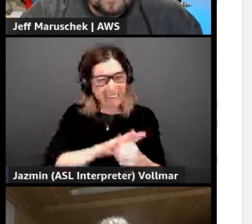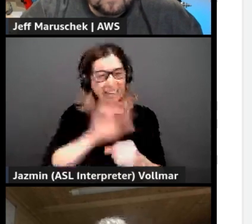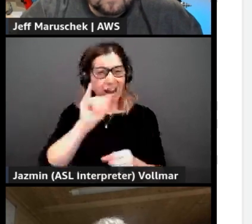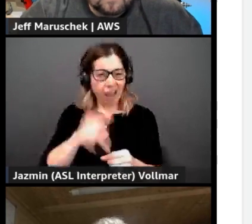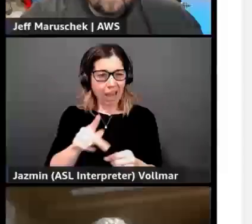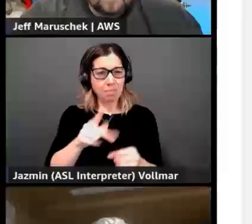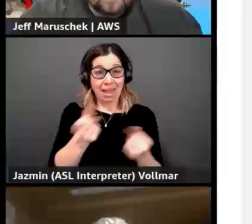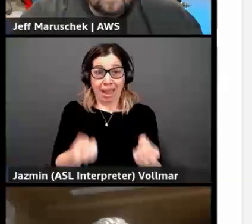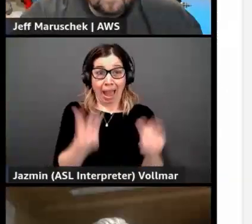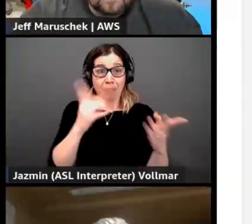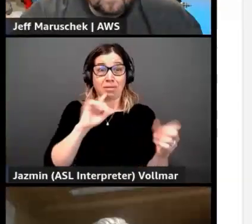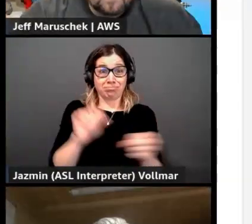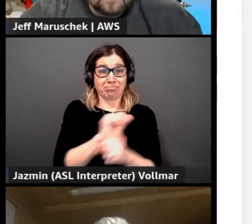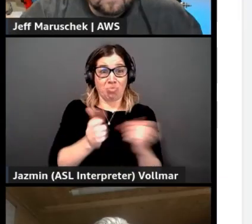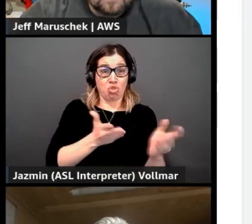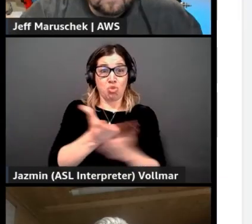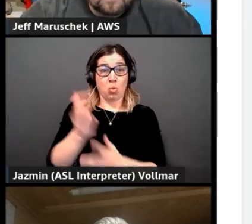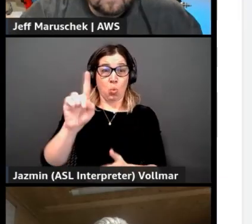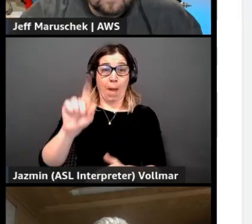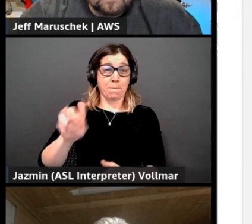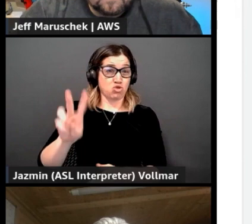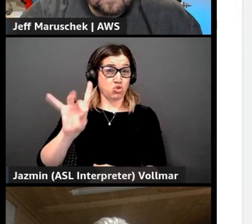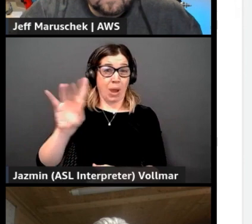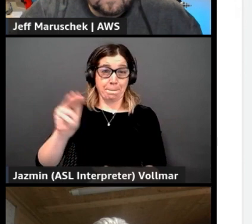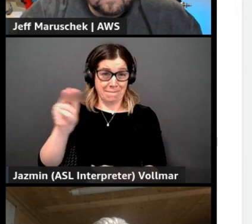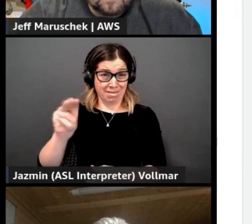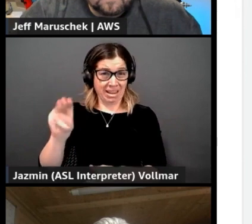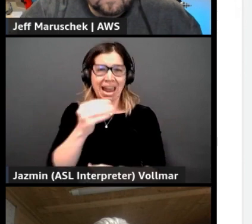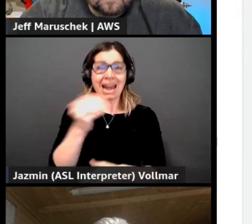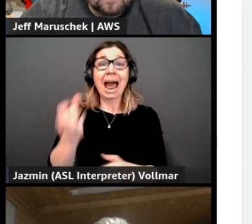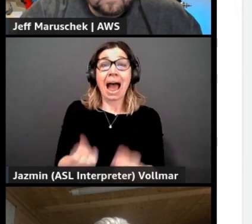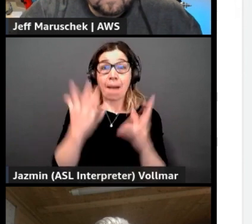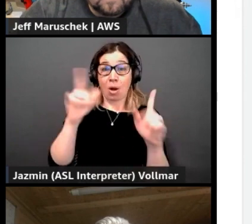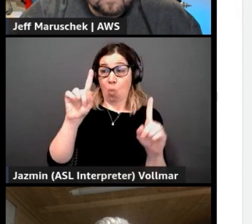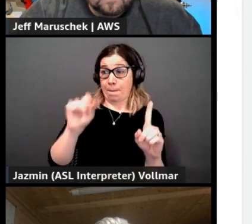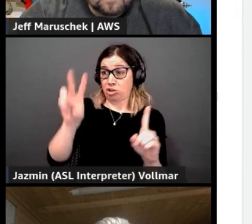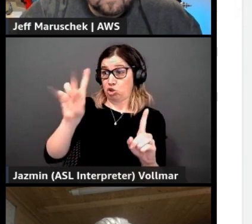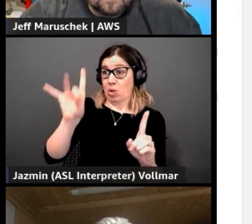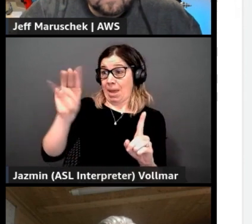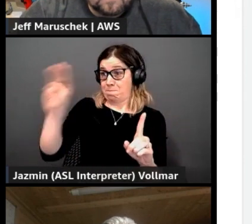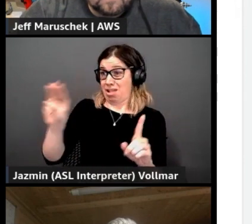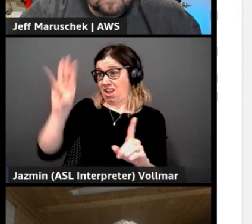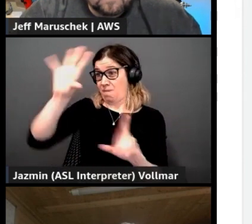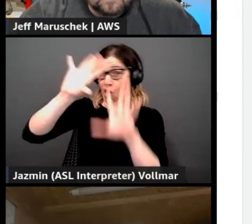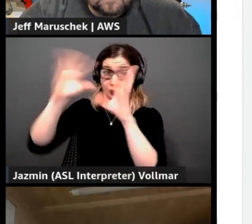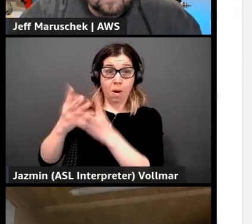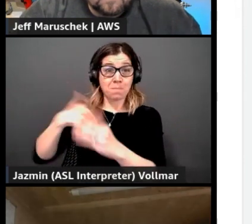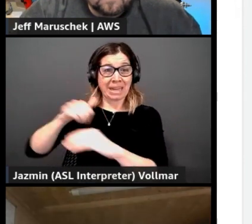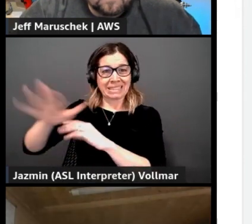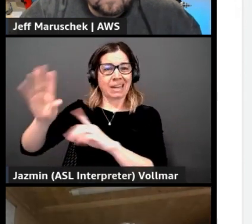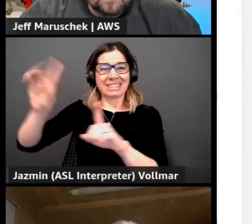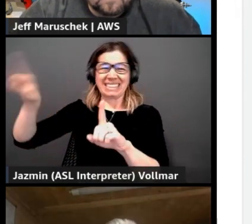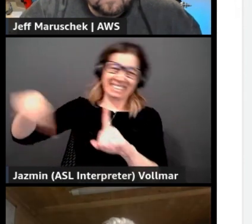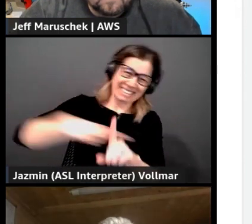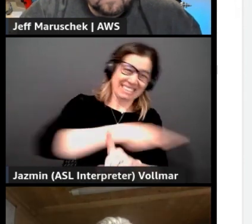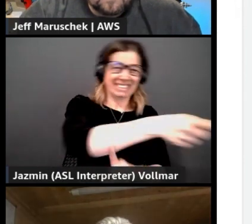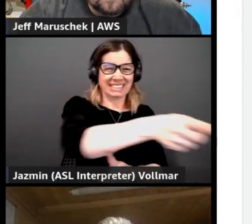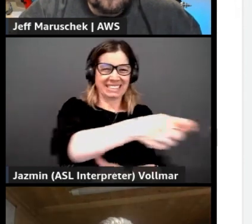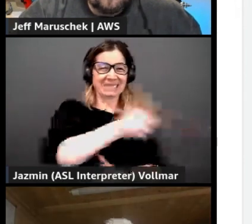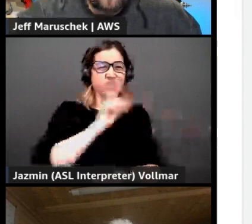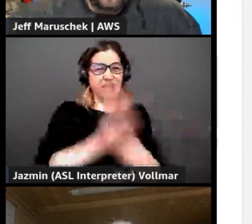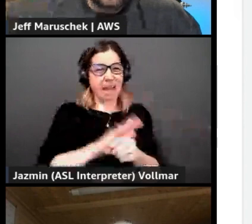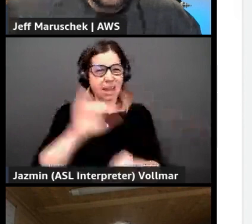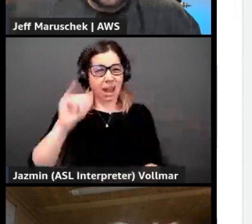IPs? 1.28 million. And how much of that, of all my sending, is being routed through dedicated IPs? Because remember, at the